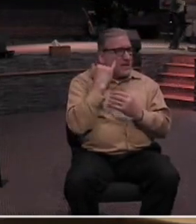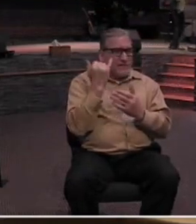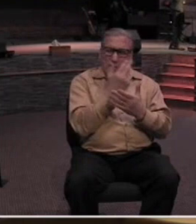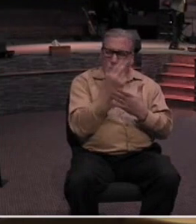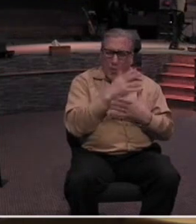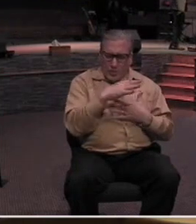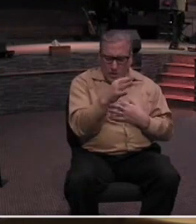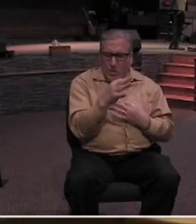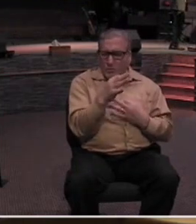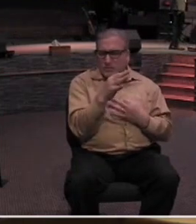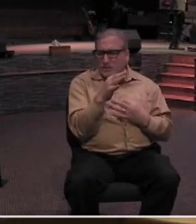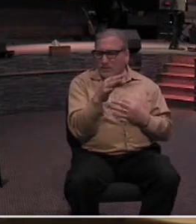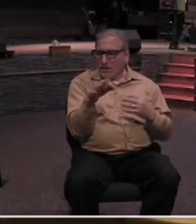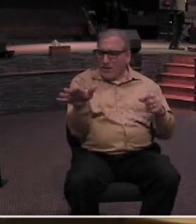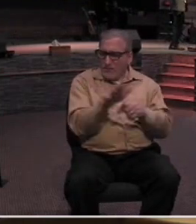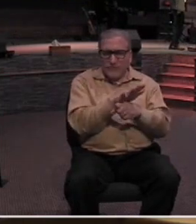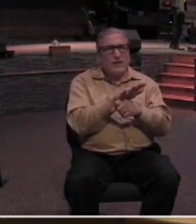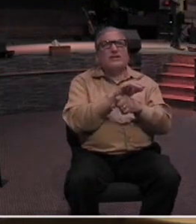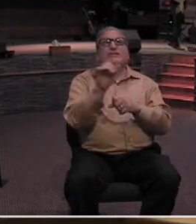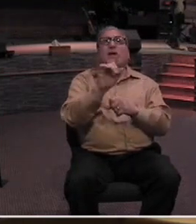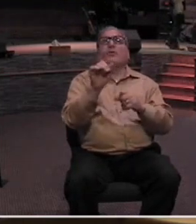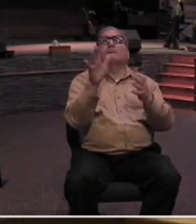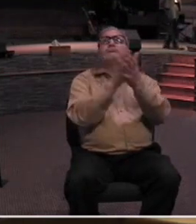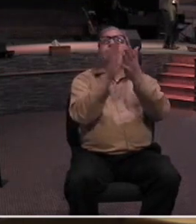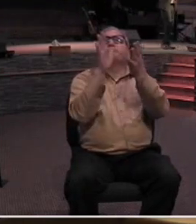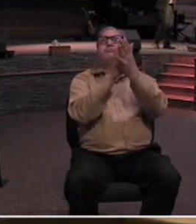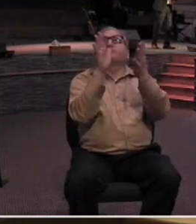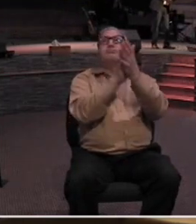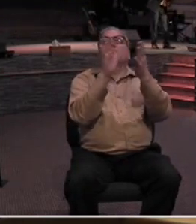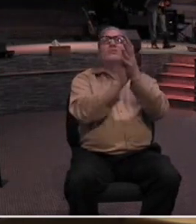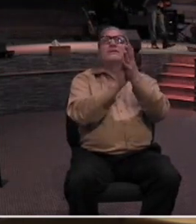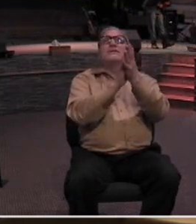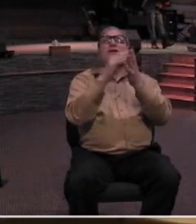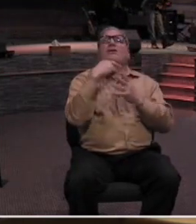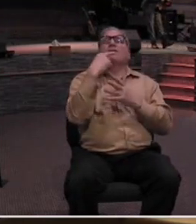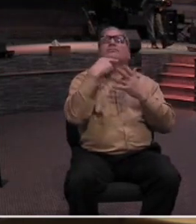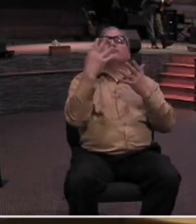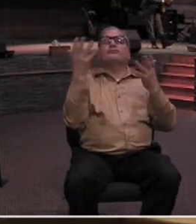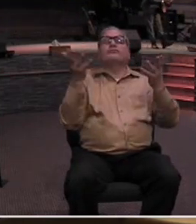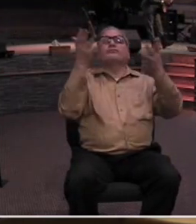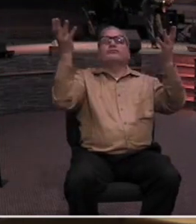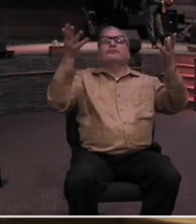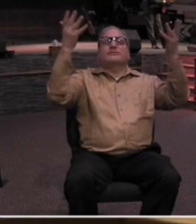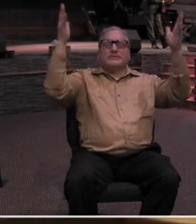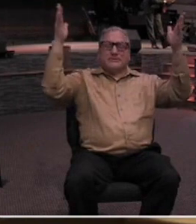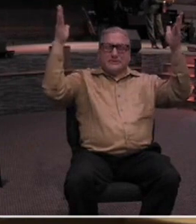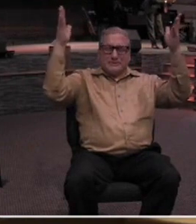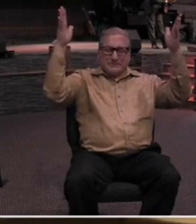happy, somebody put your hands together and lift up your voice and give God glory right now.